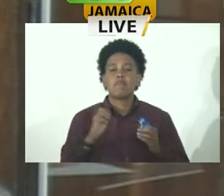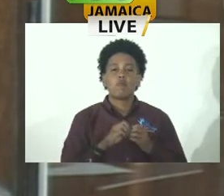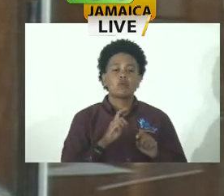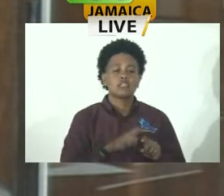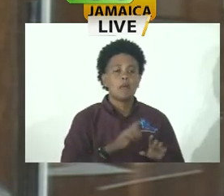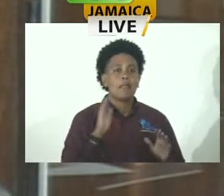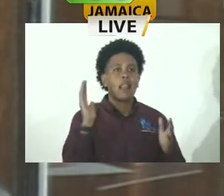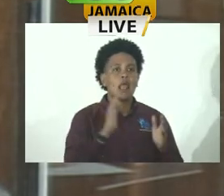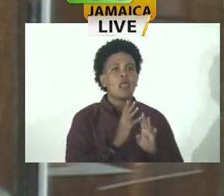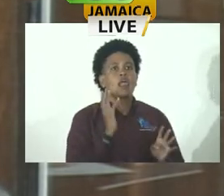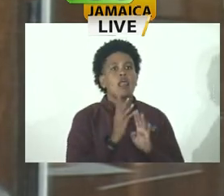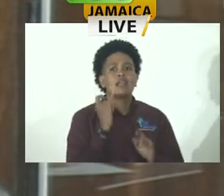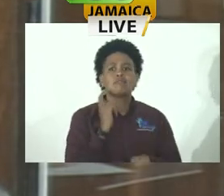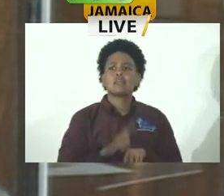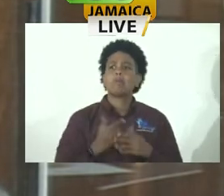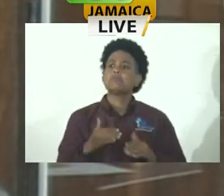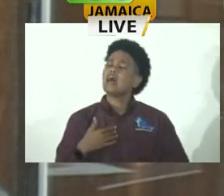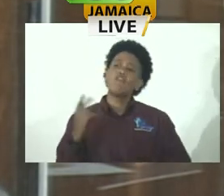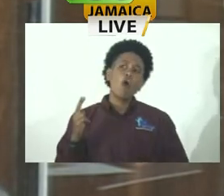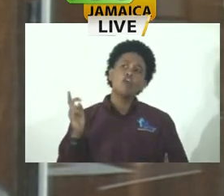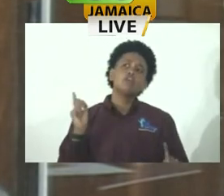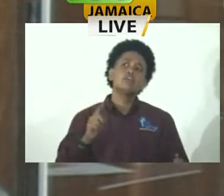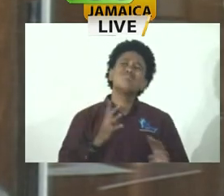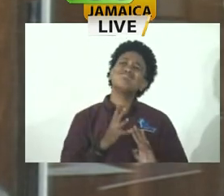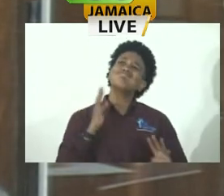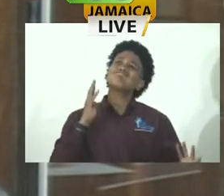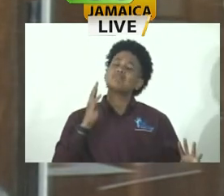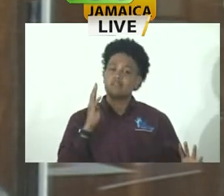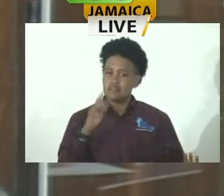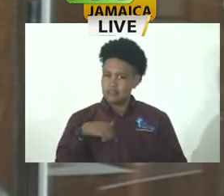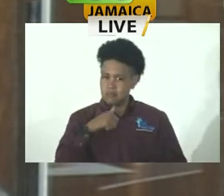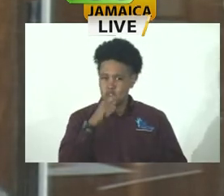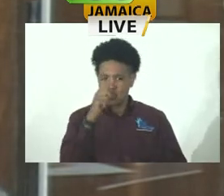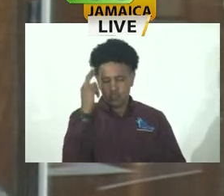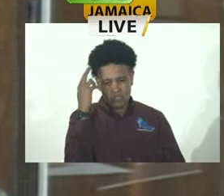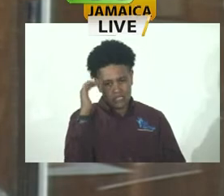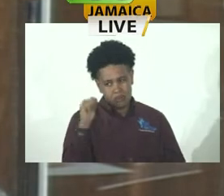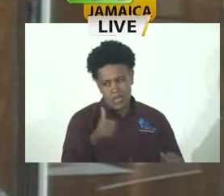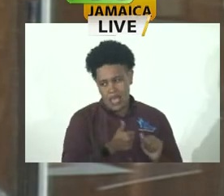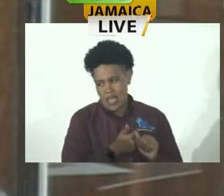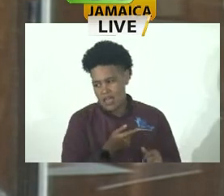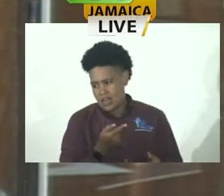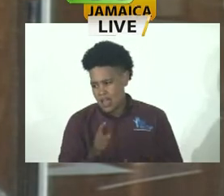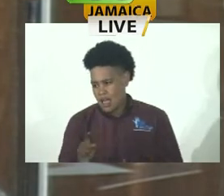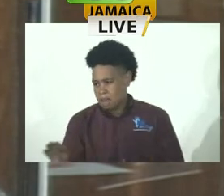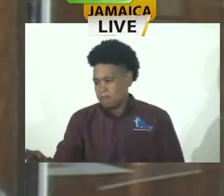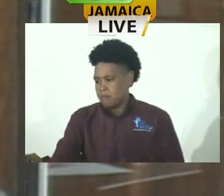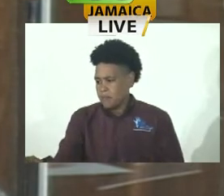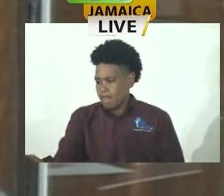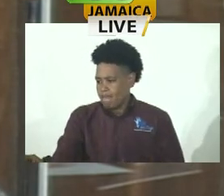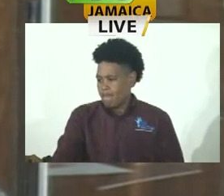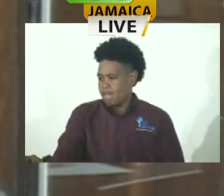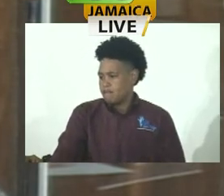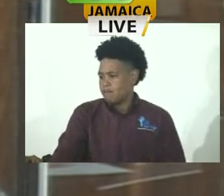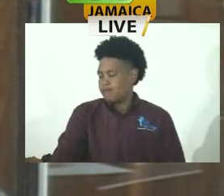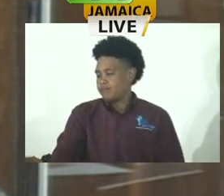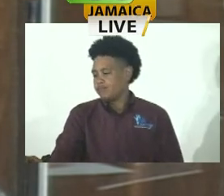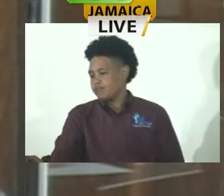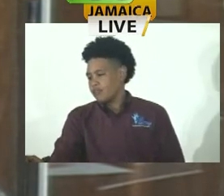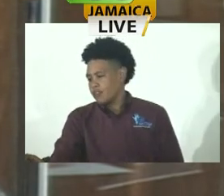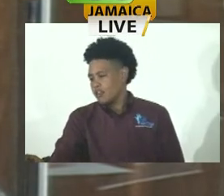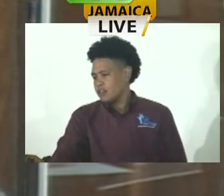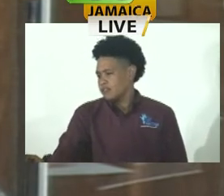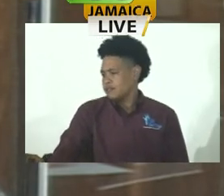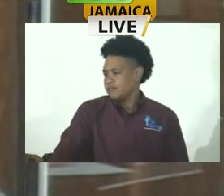bungling and i'm not sure what the logic is for restricting the the the